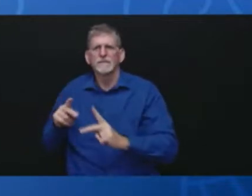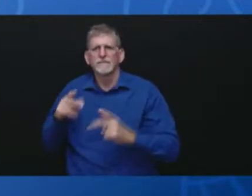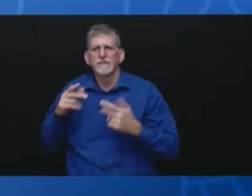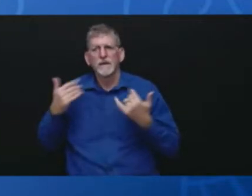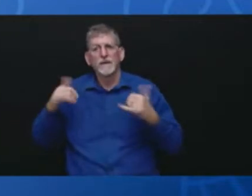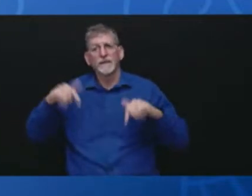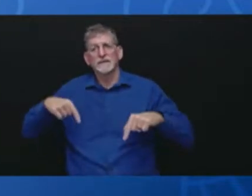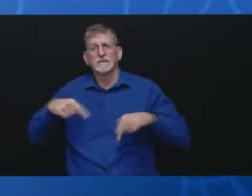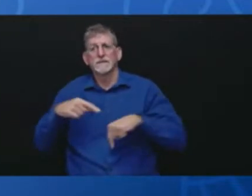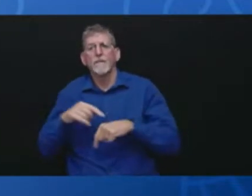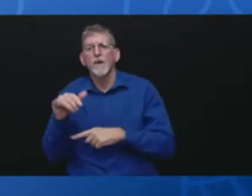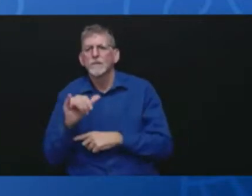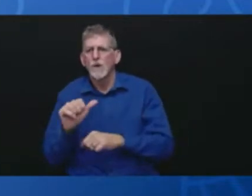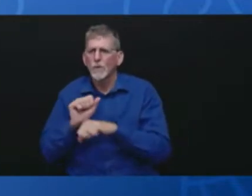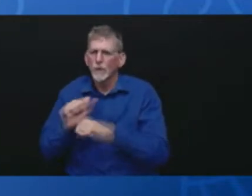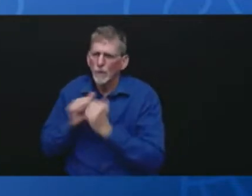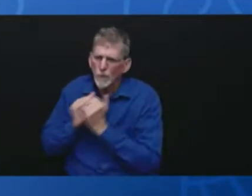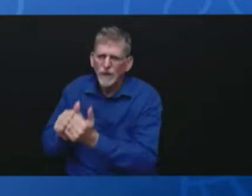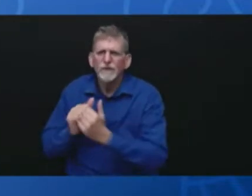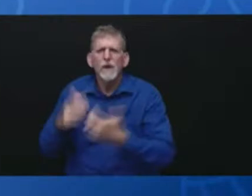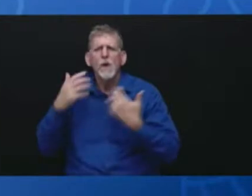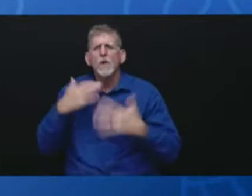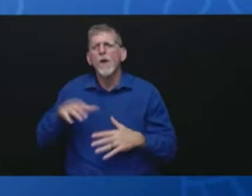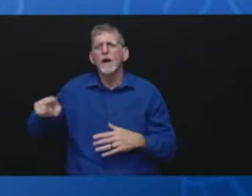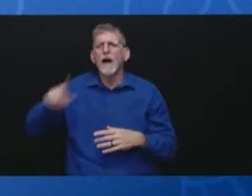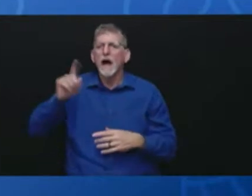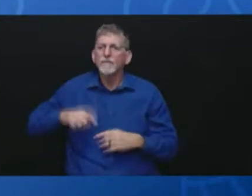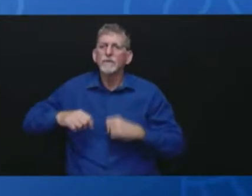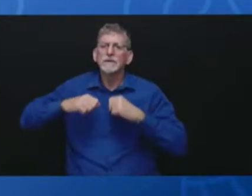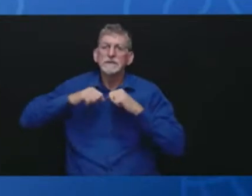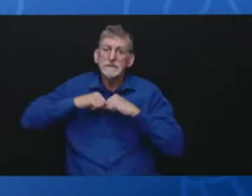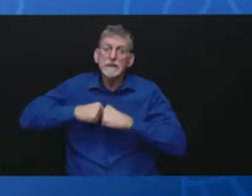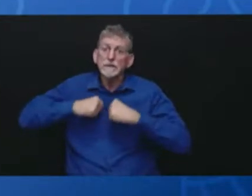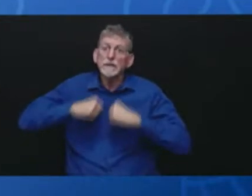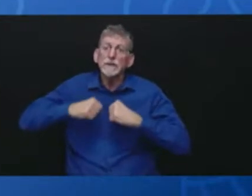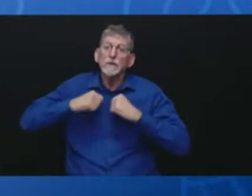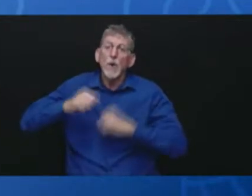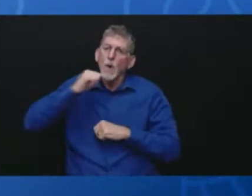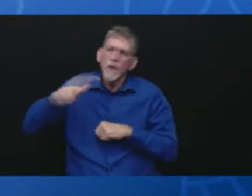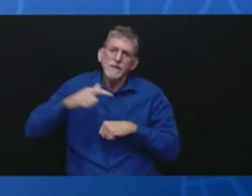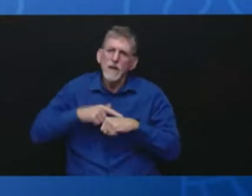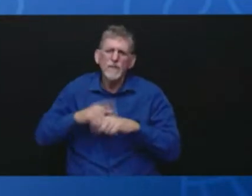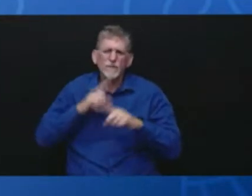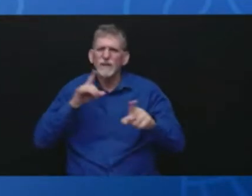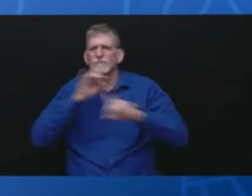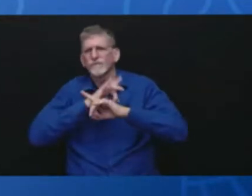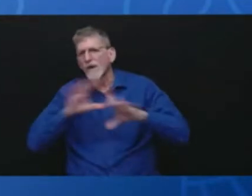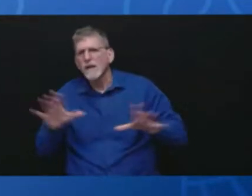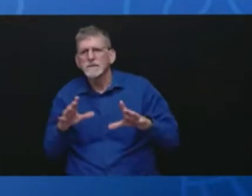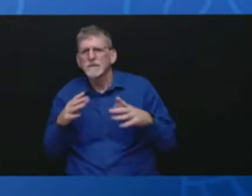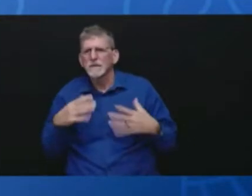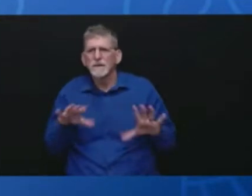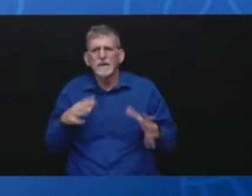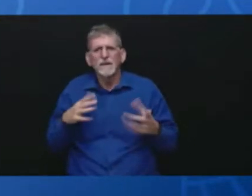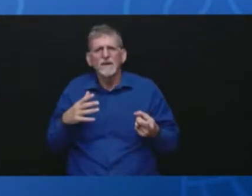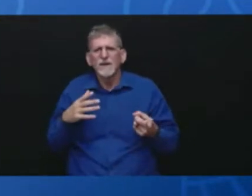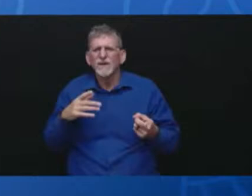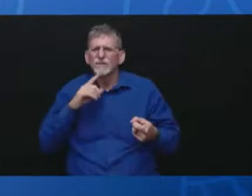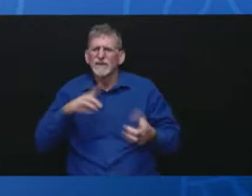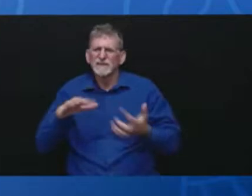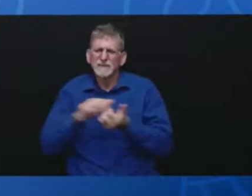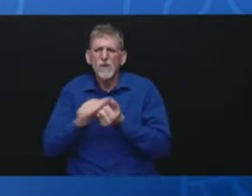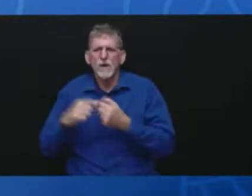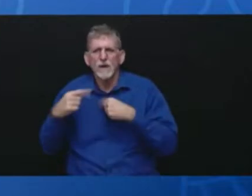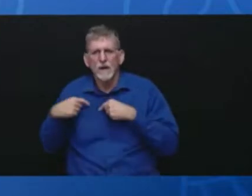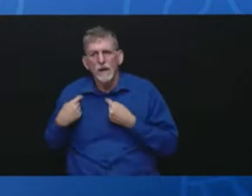to defend themselves from the barbarity of an entity that has destroyed lives for generations and continues to. So for